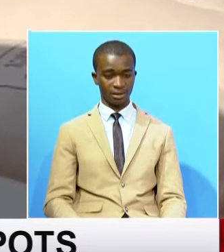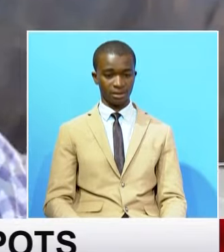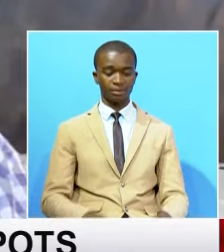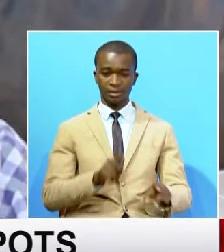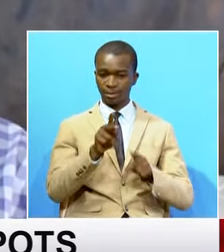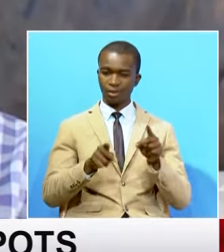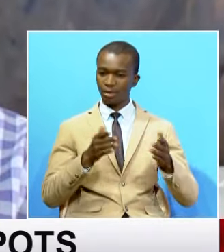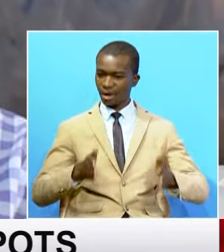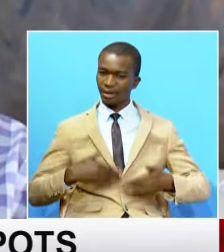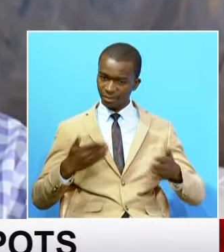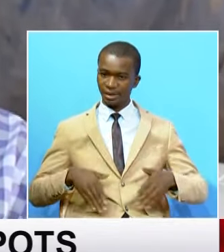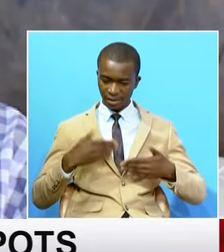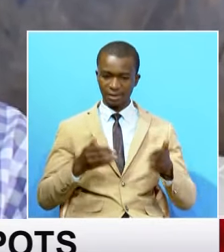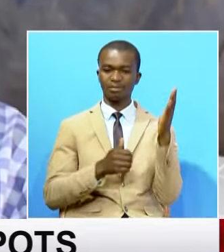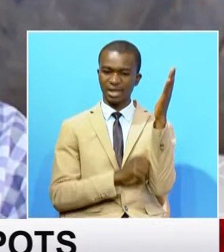doorsteps.